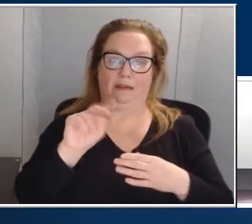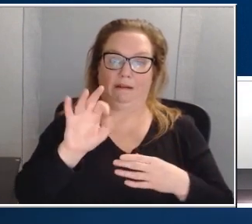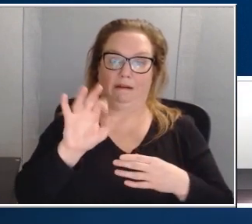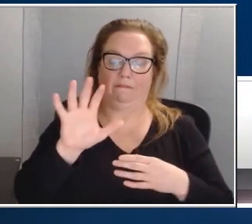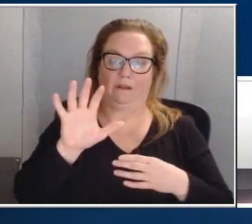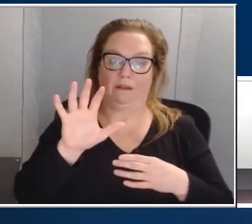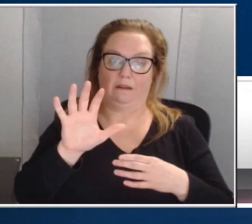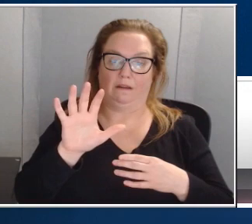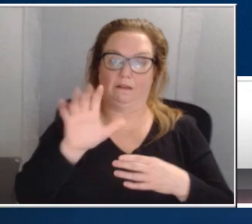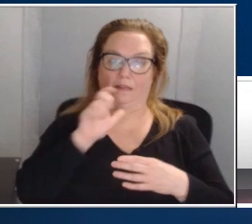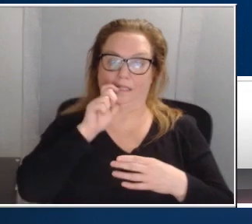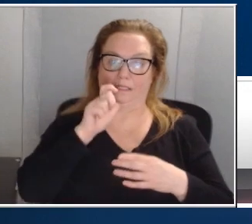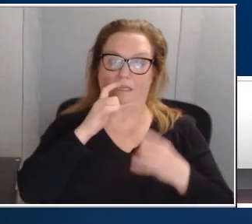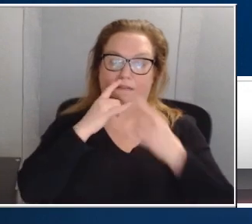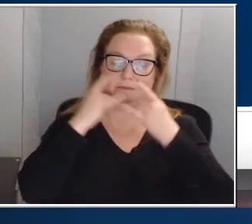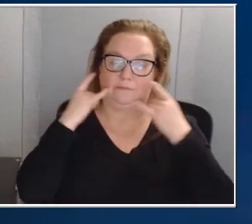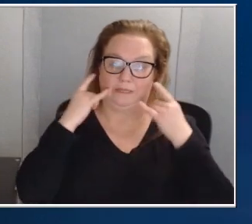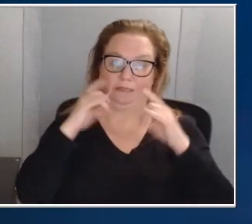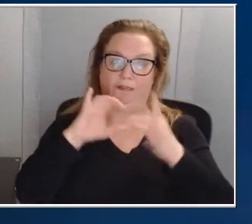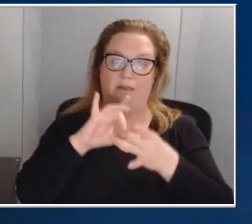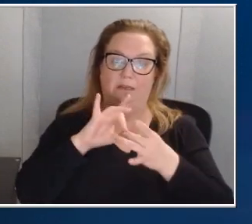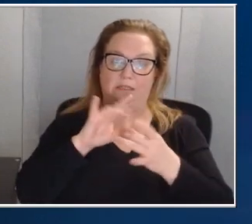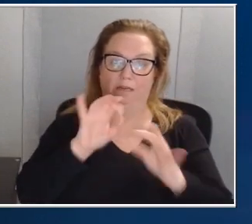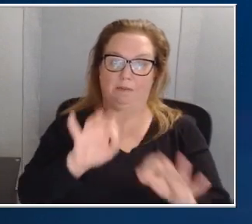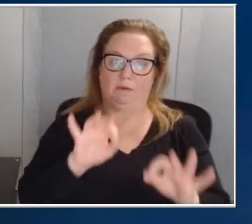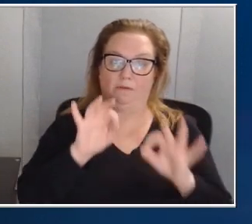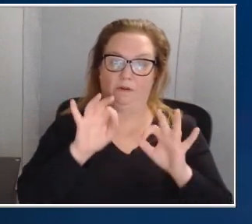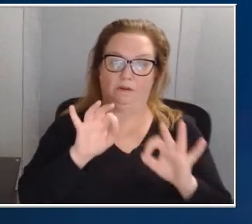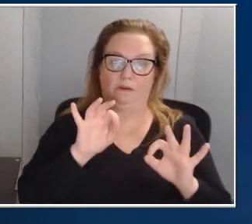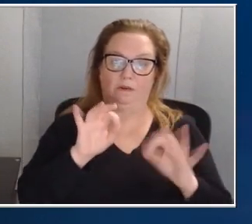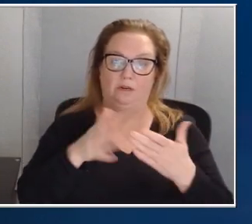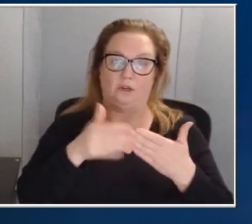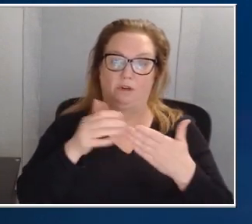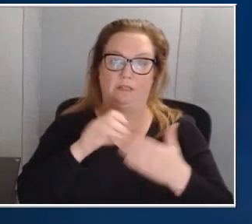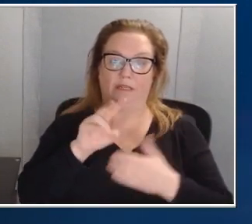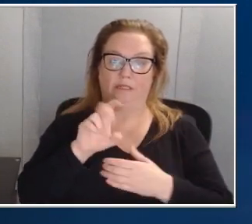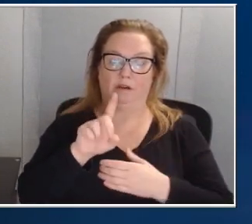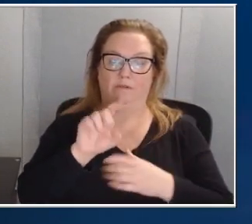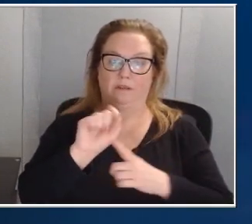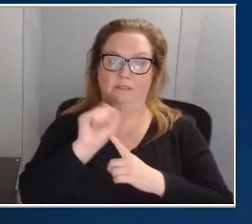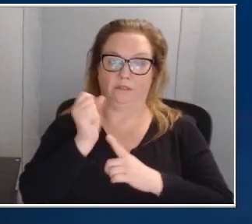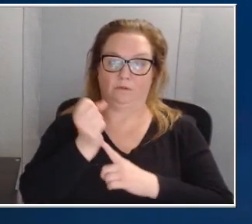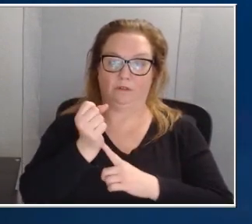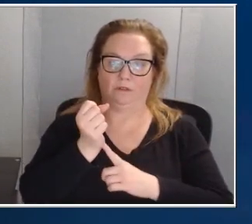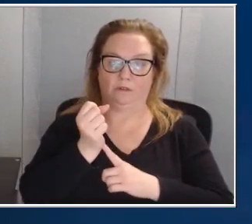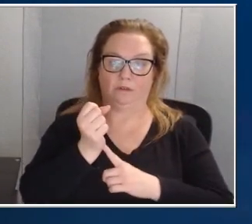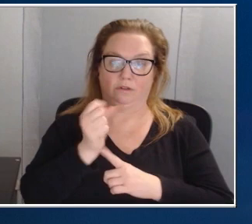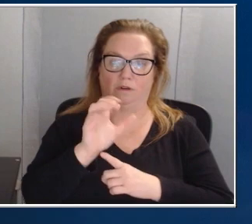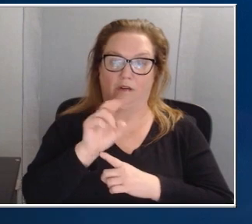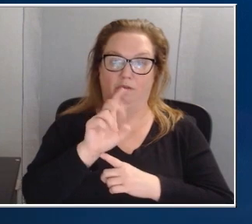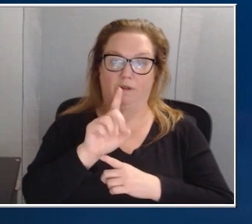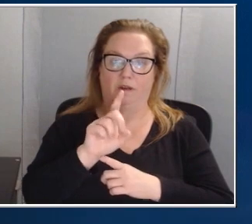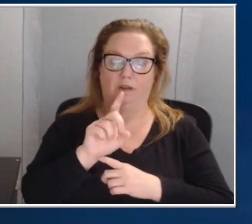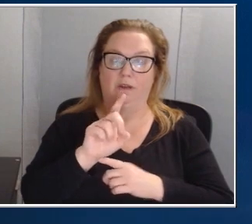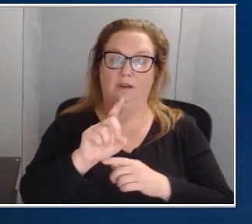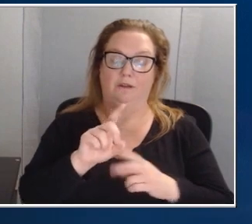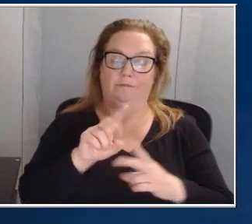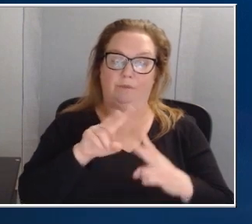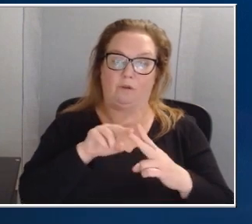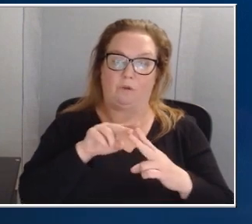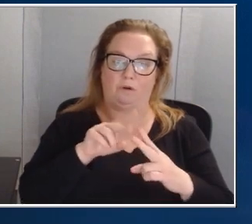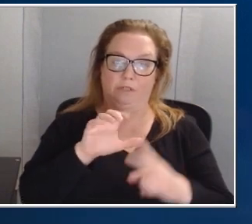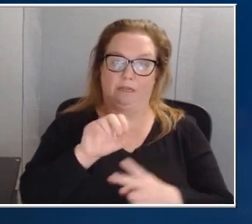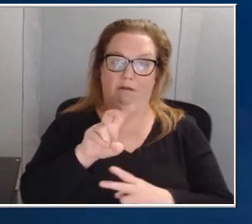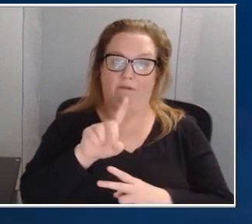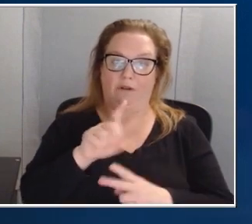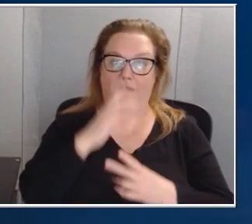not completely fit tested, so it's not going to be perfect. You can easily get COVID in that situation, and once you have COVID, your partner gets COVID. So